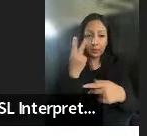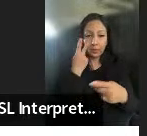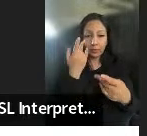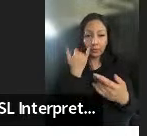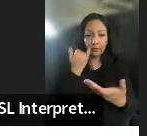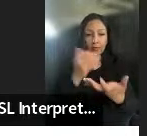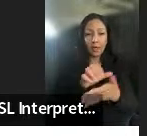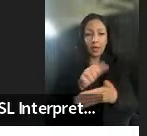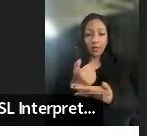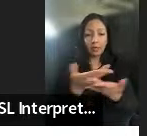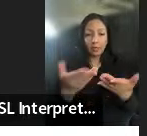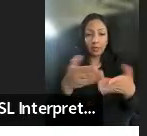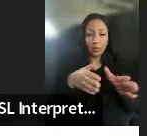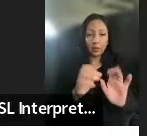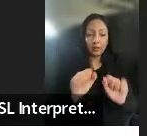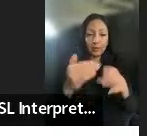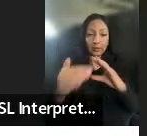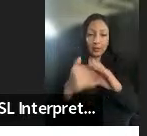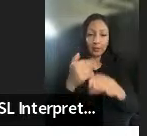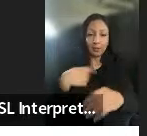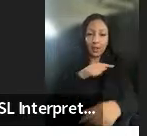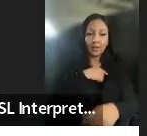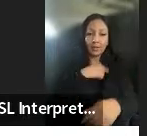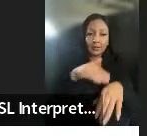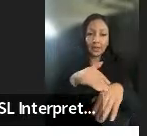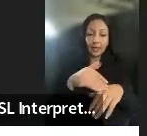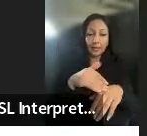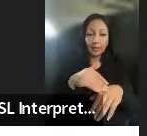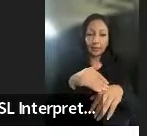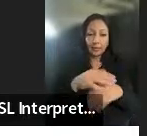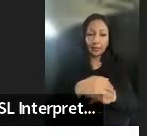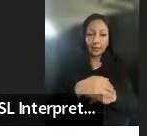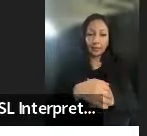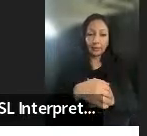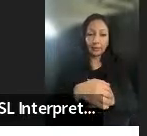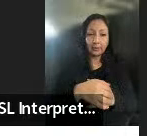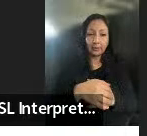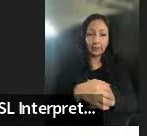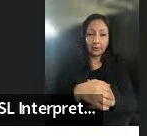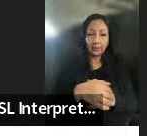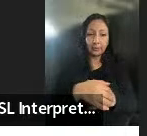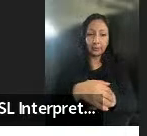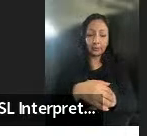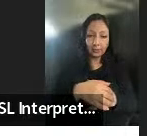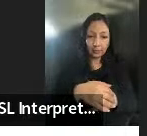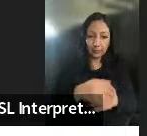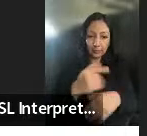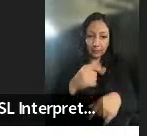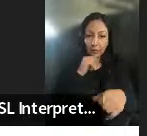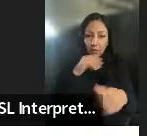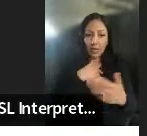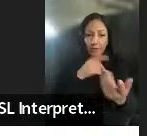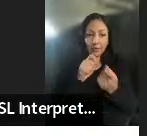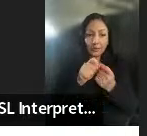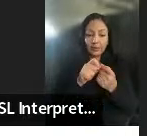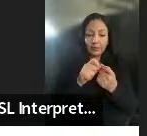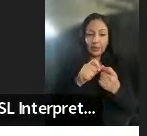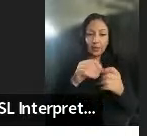You can email us at carbon neutrality. Well, I don't have the actual, we'll put the email address back up